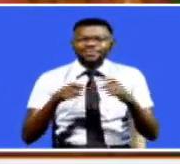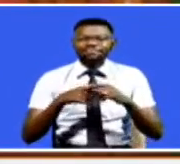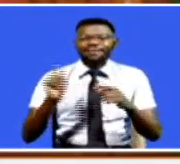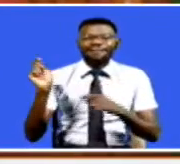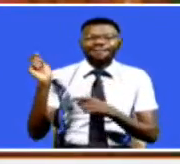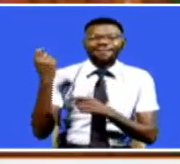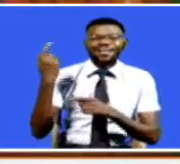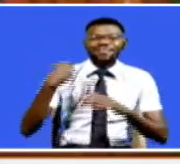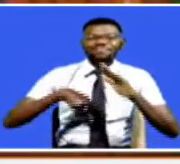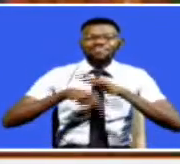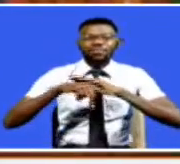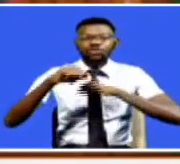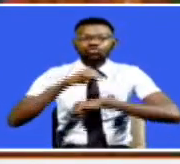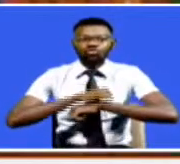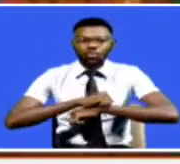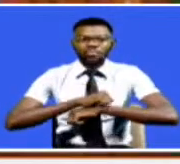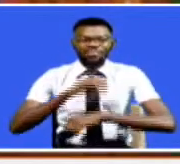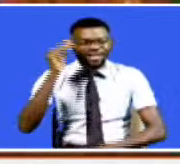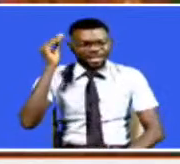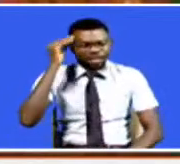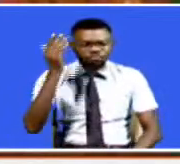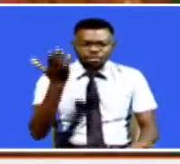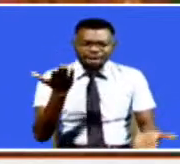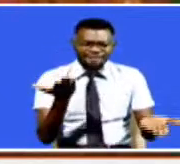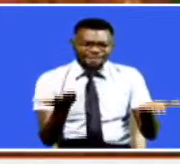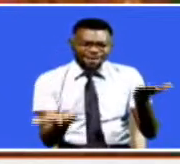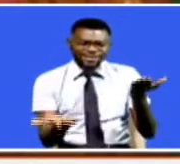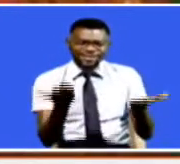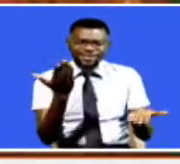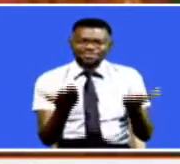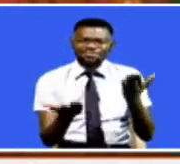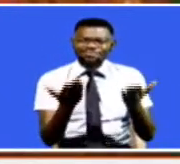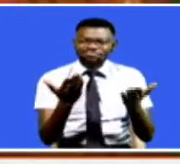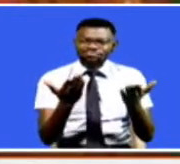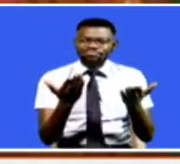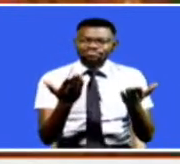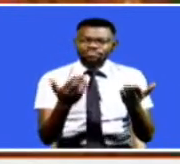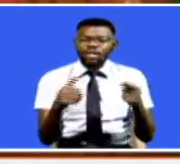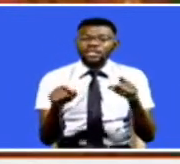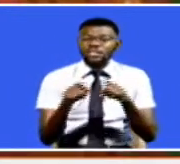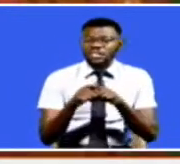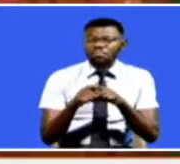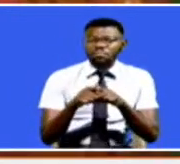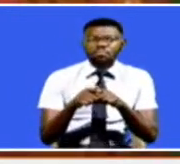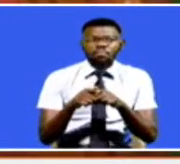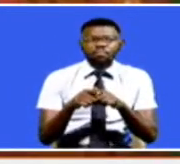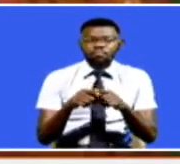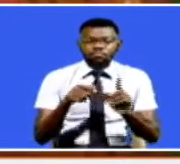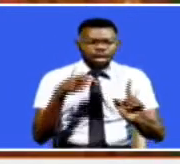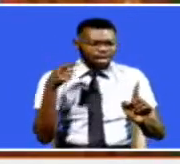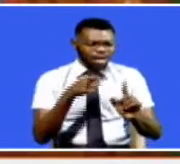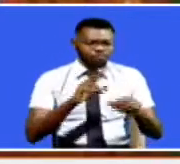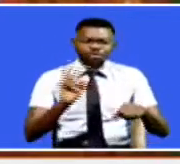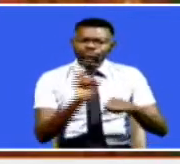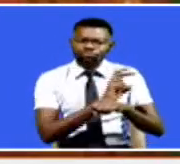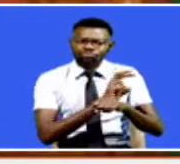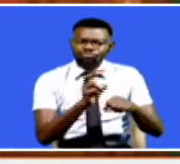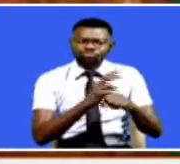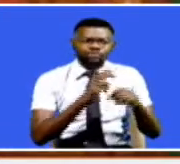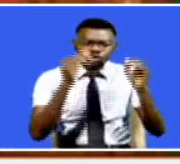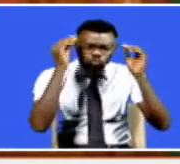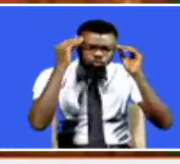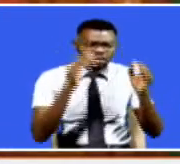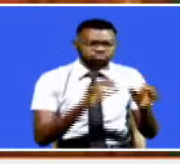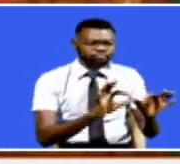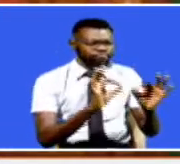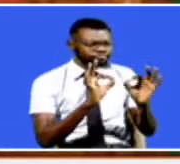Primary School Education Assessment will be used for the exclusive purpose of monitoring learners' progress and